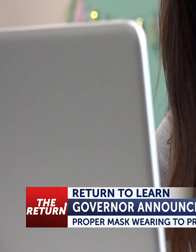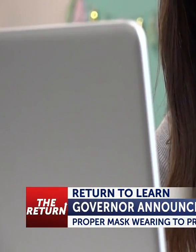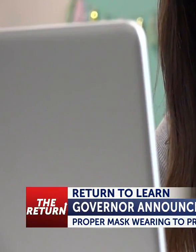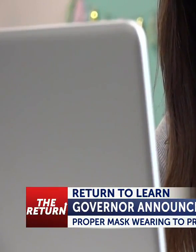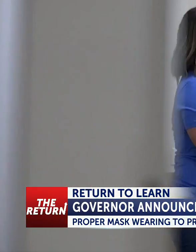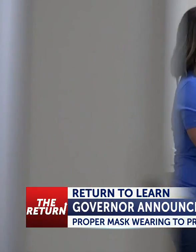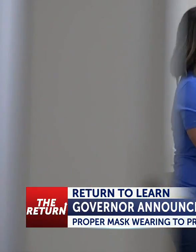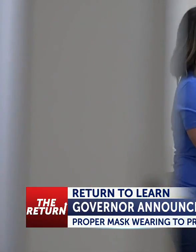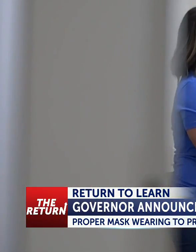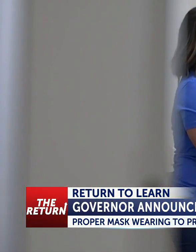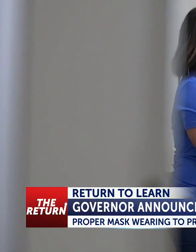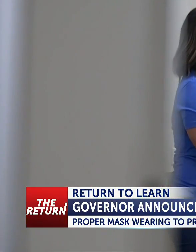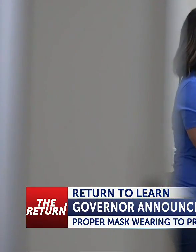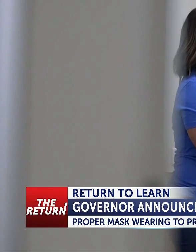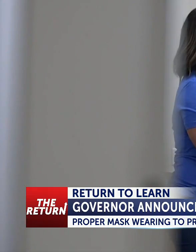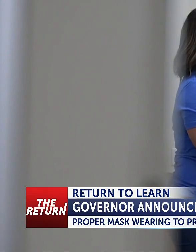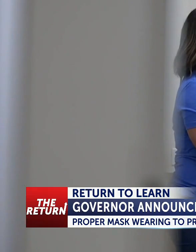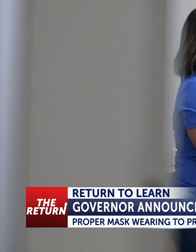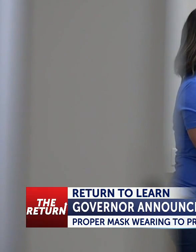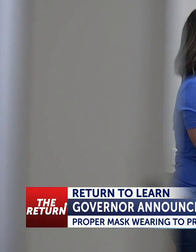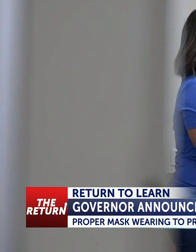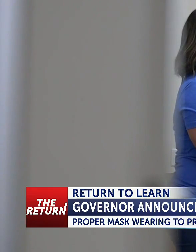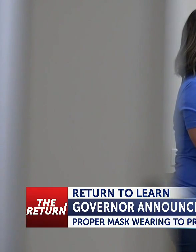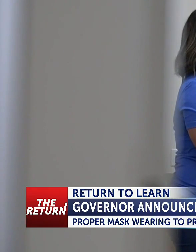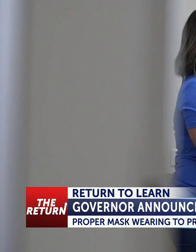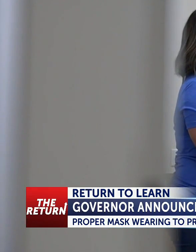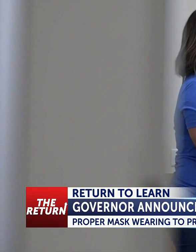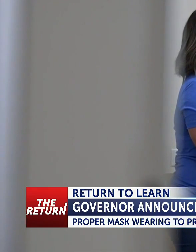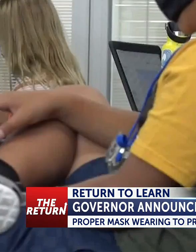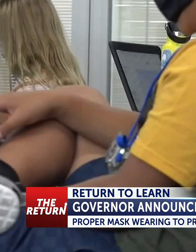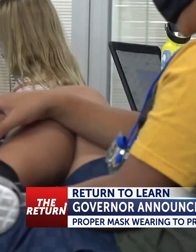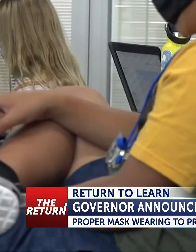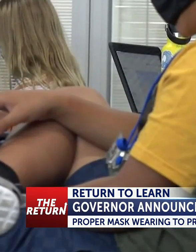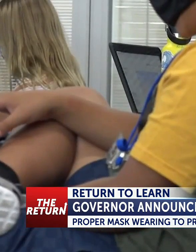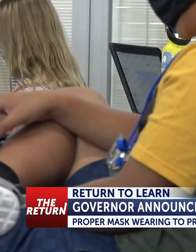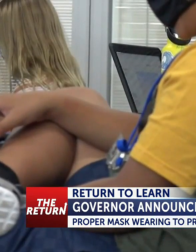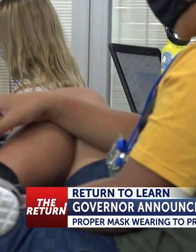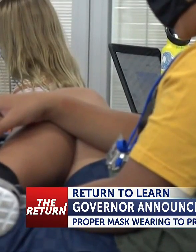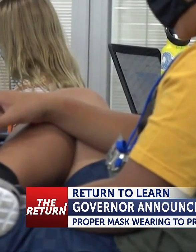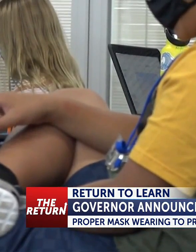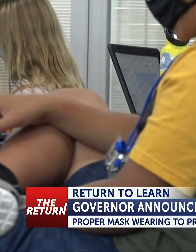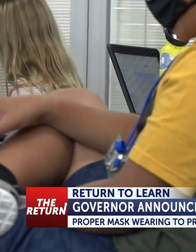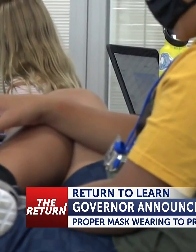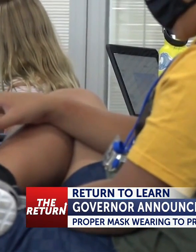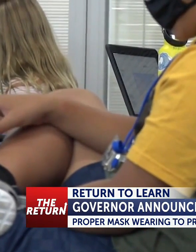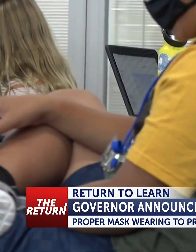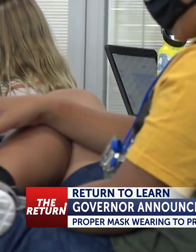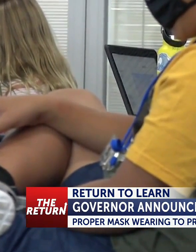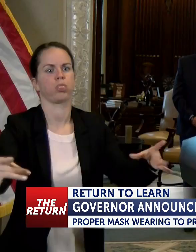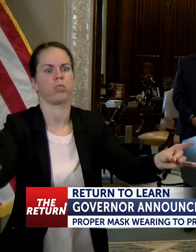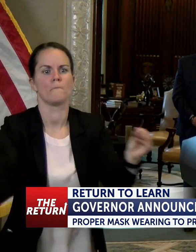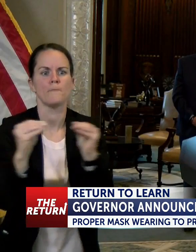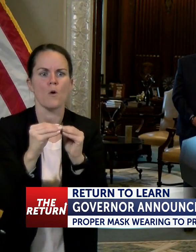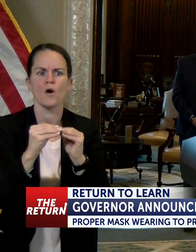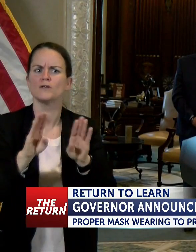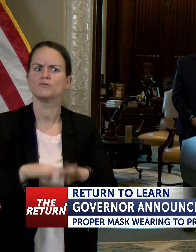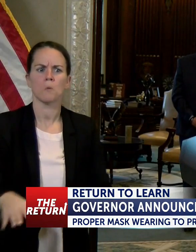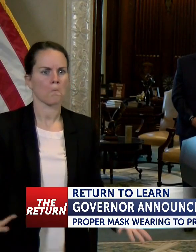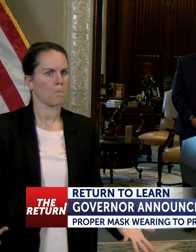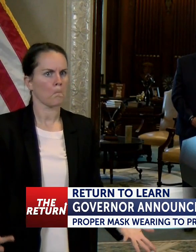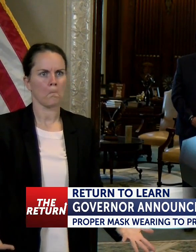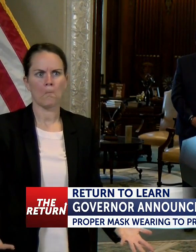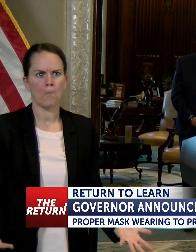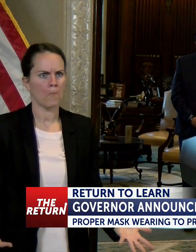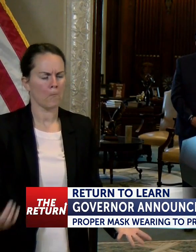They explained why if masks are being worn properly, students and staff do not need to quarantine if they're a close contact. The school